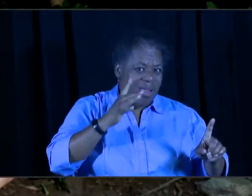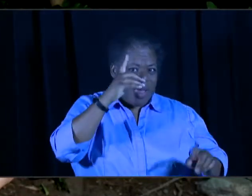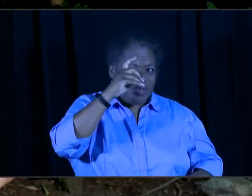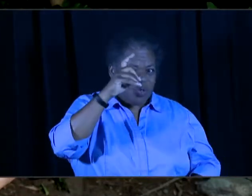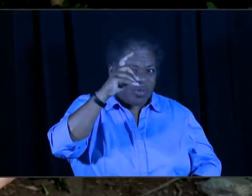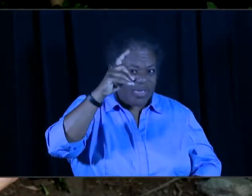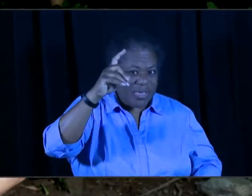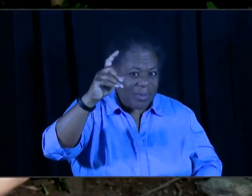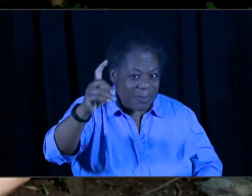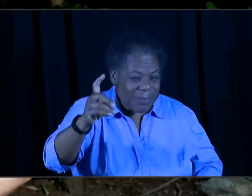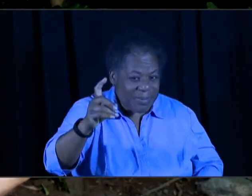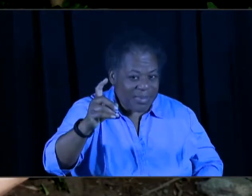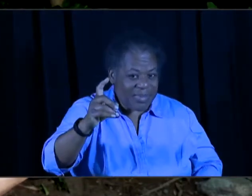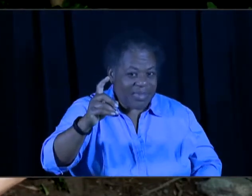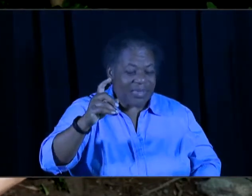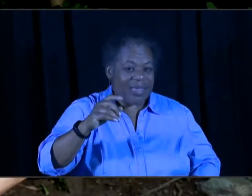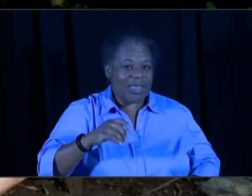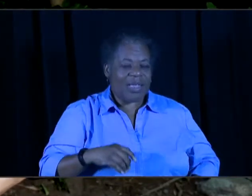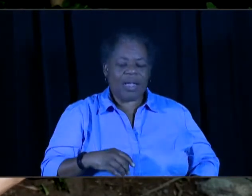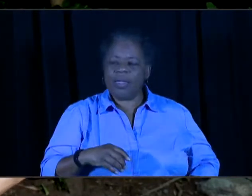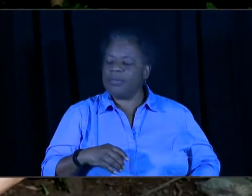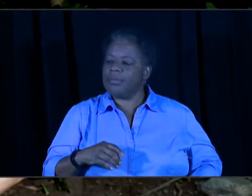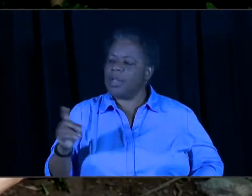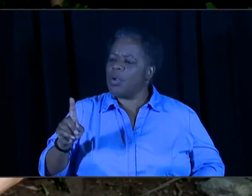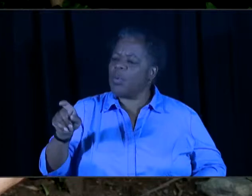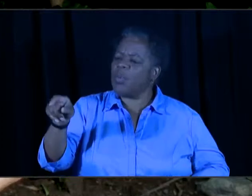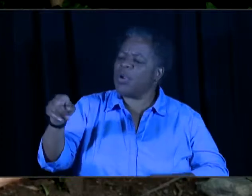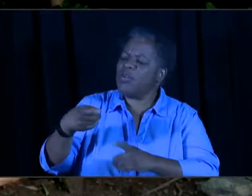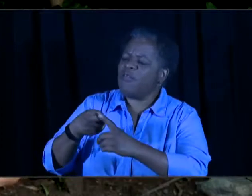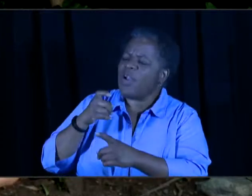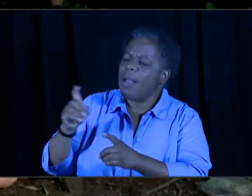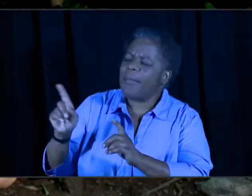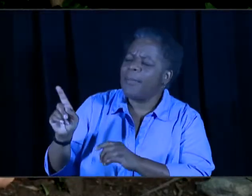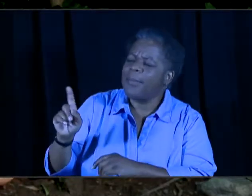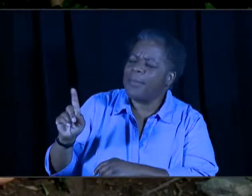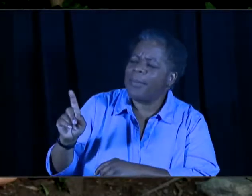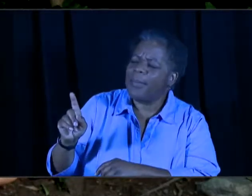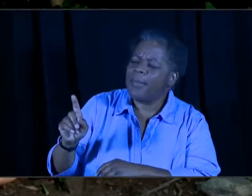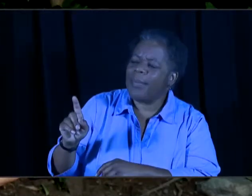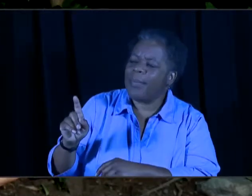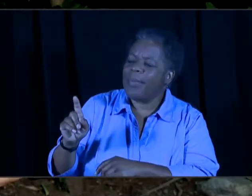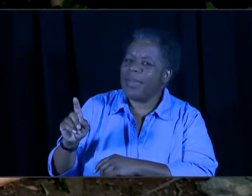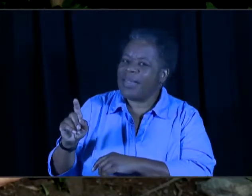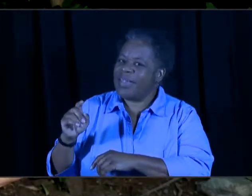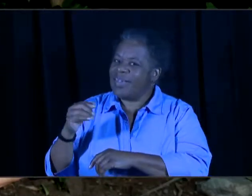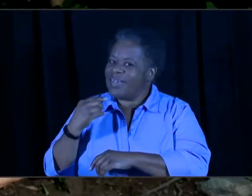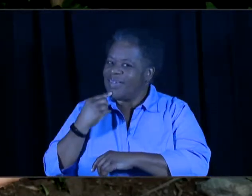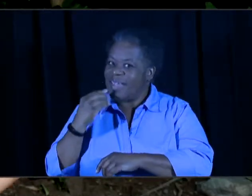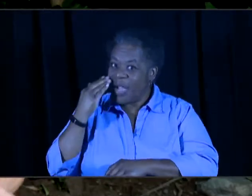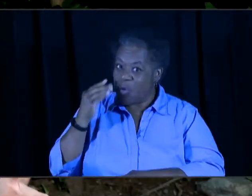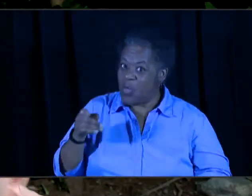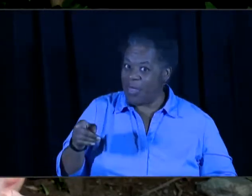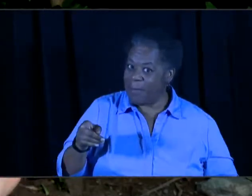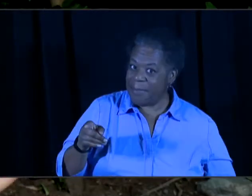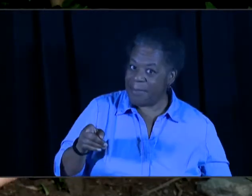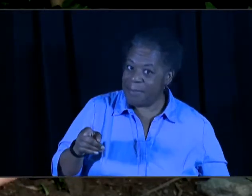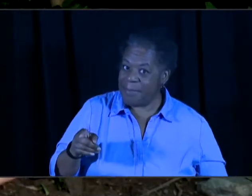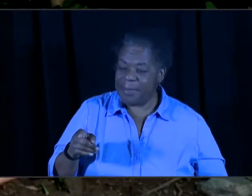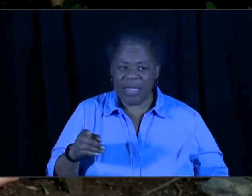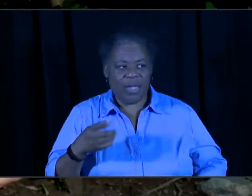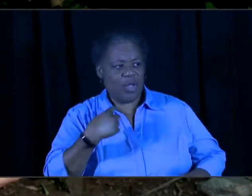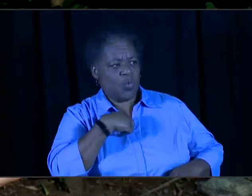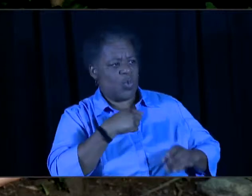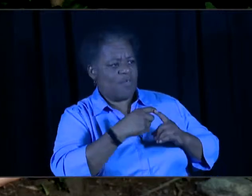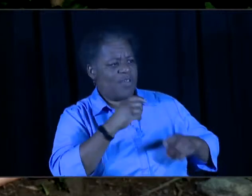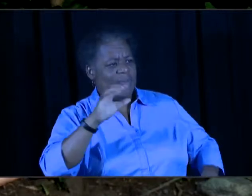boy. "Where do you come from?" Joseph demanded. He did not reveal that he knew them. "From the land of